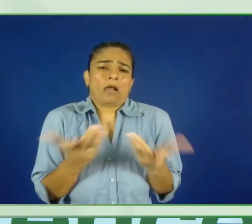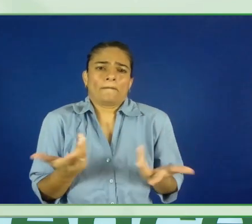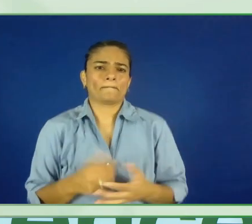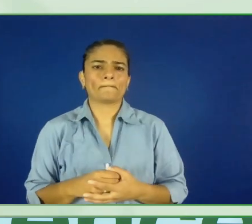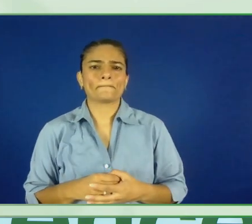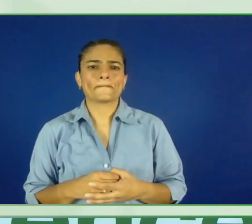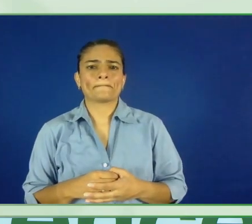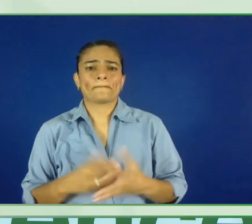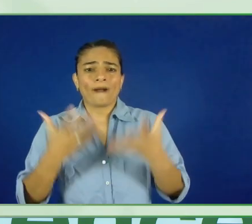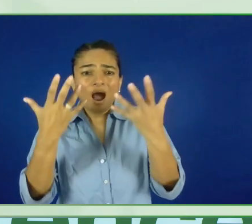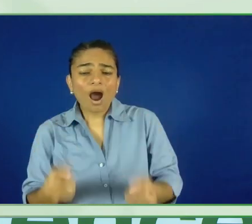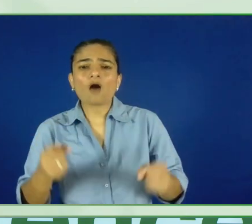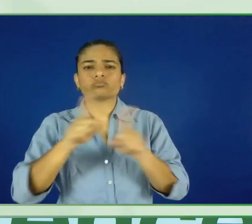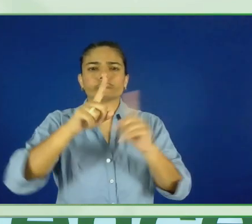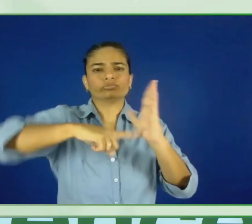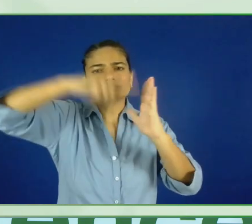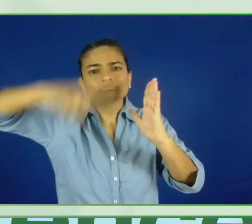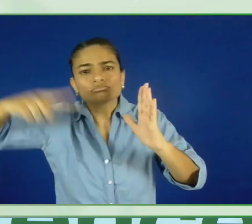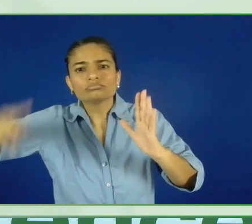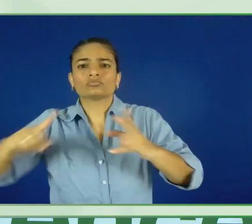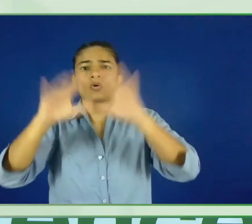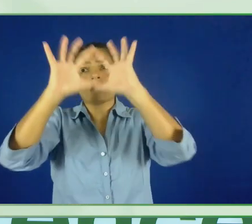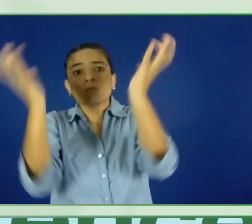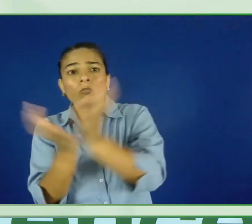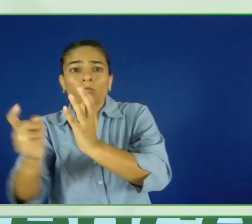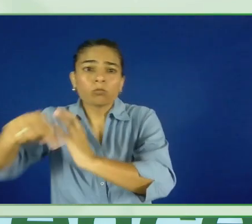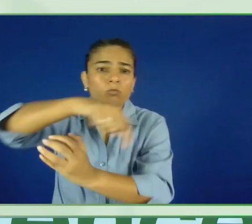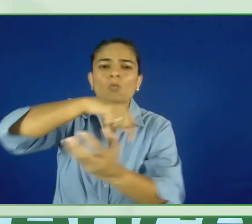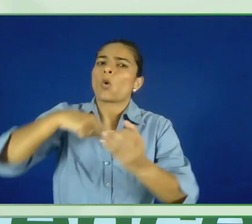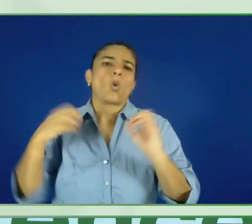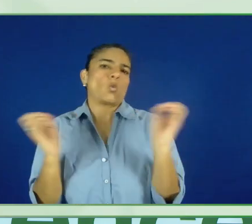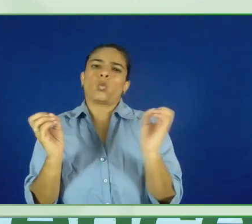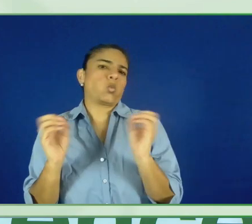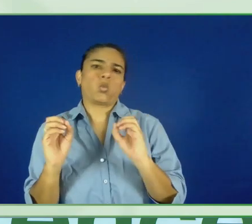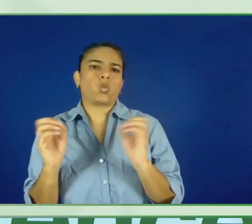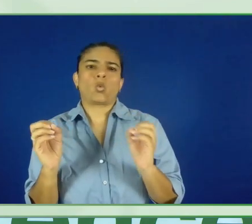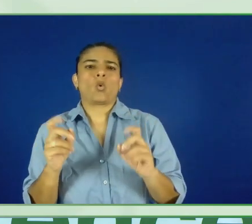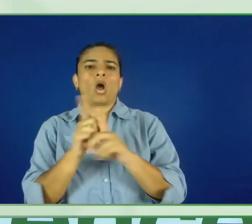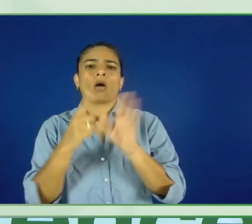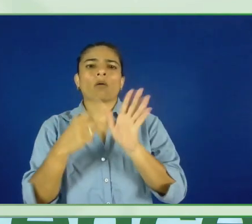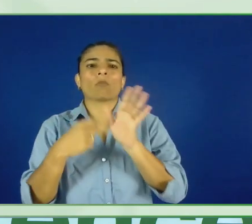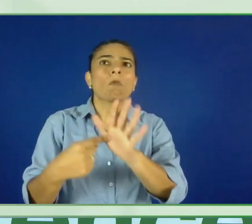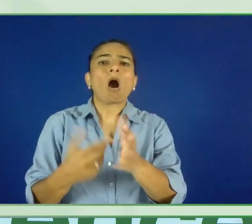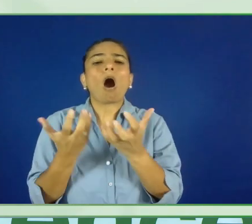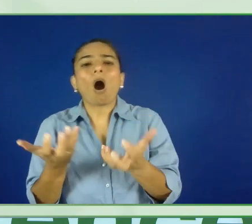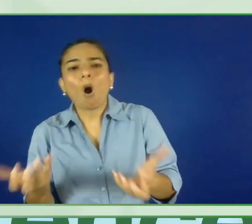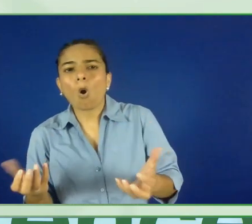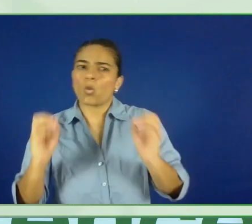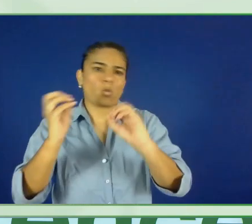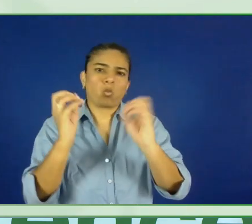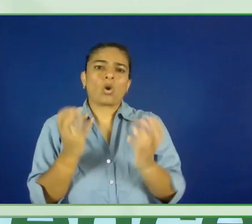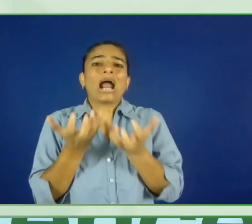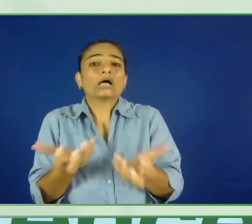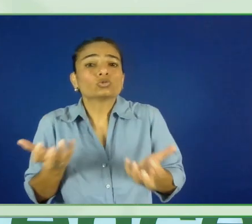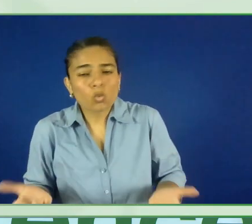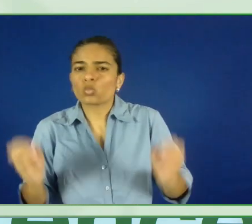have geography data, we don't have tutorials, we don't have resources, we don't have certification procedures, we